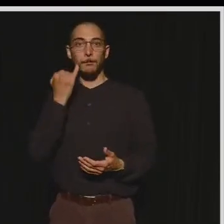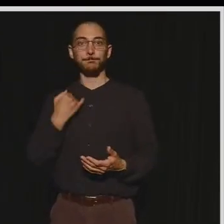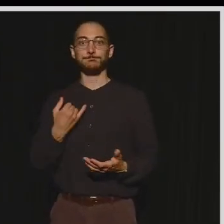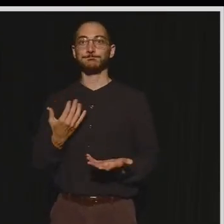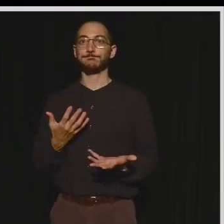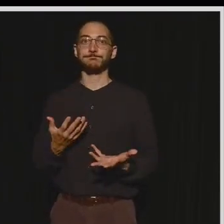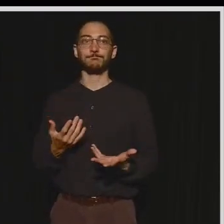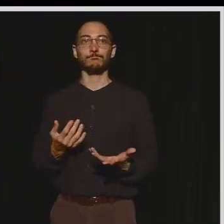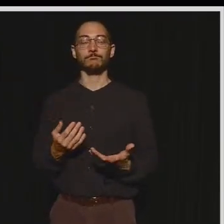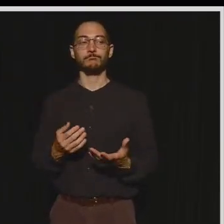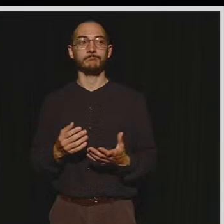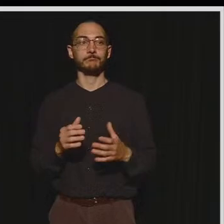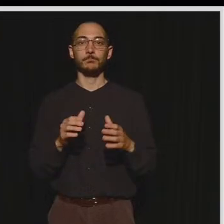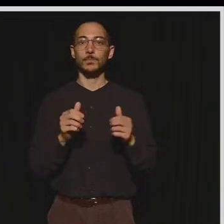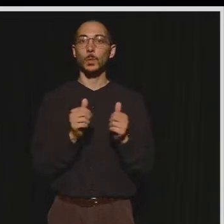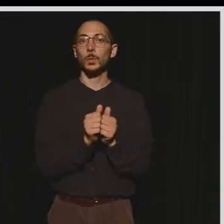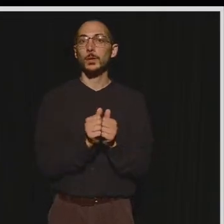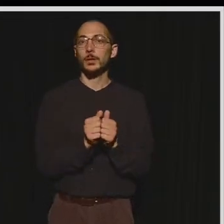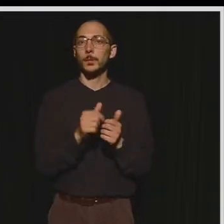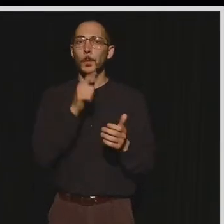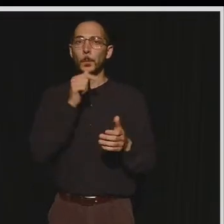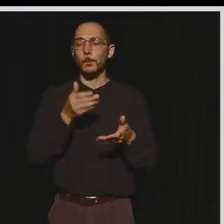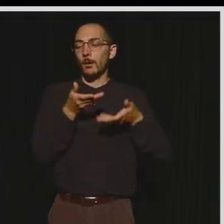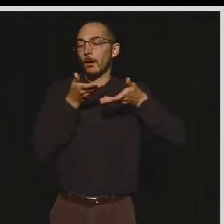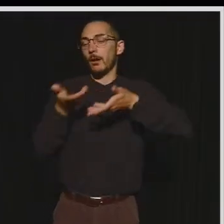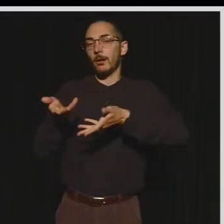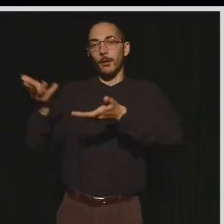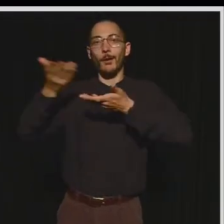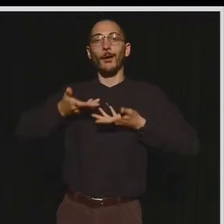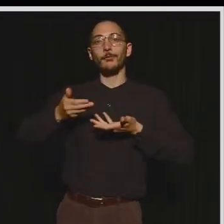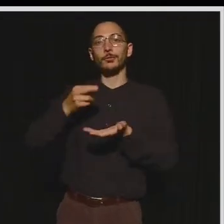provide resources and support and